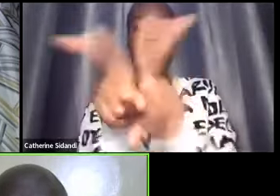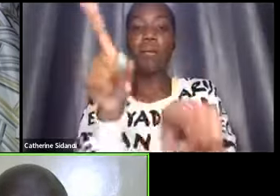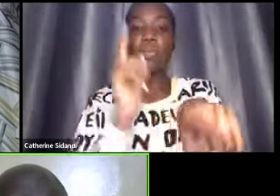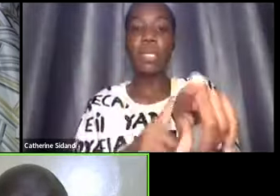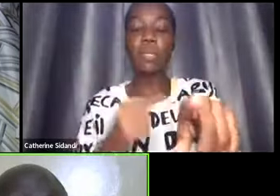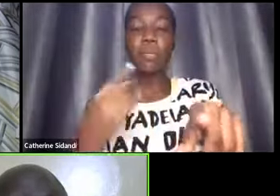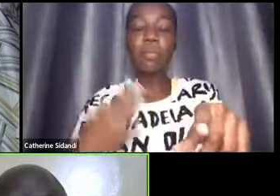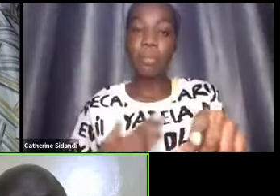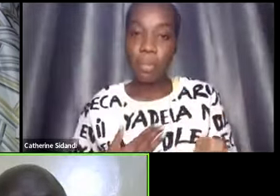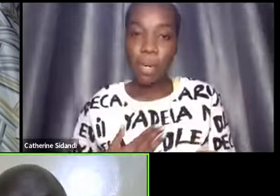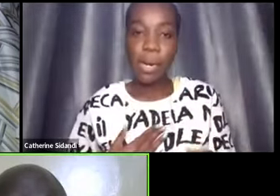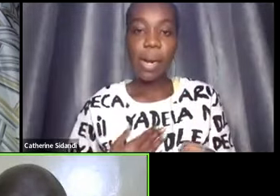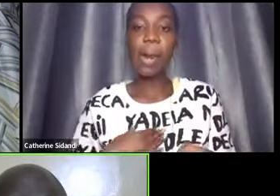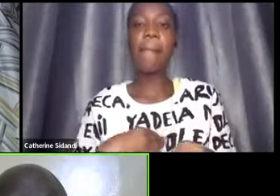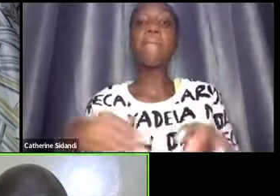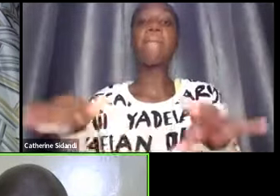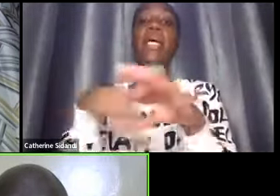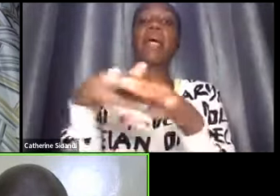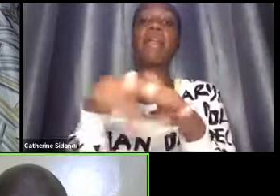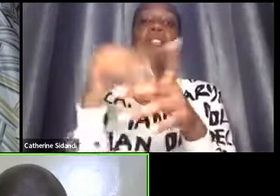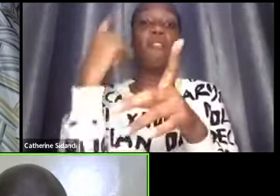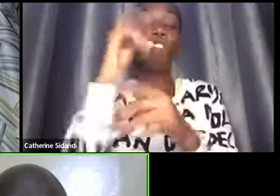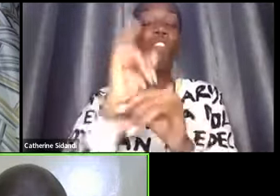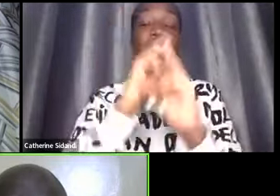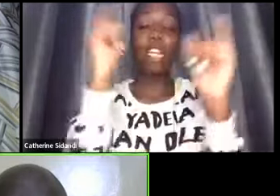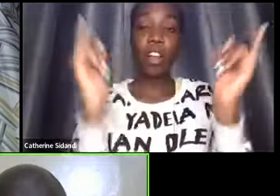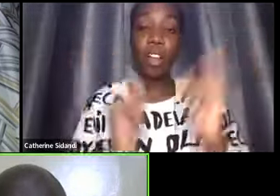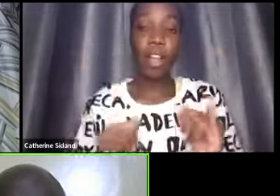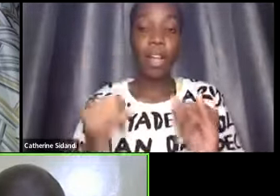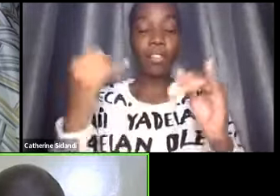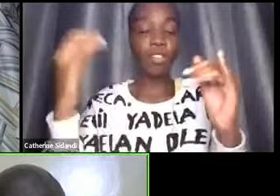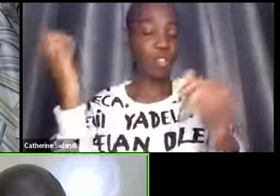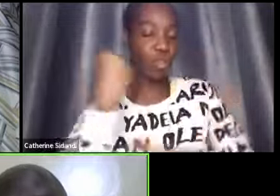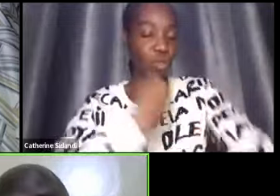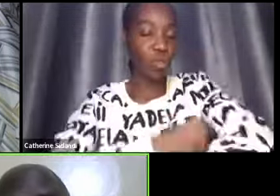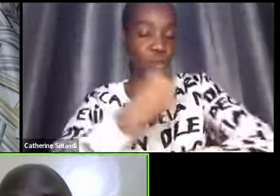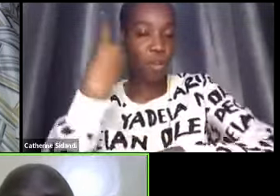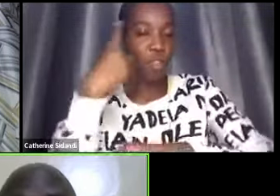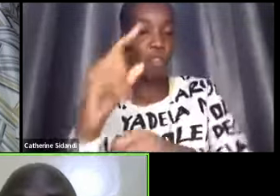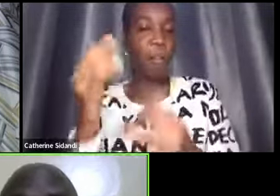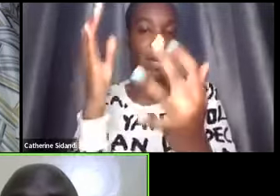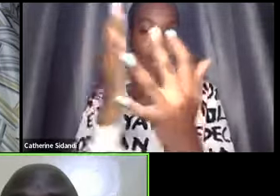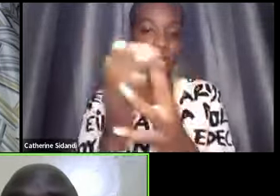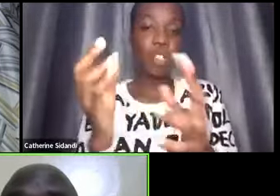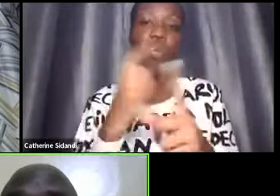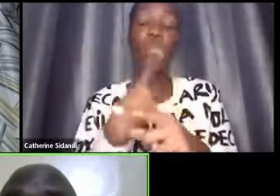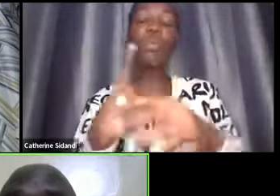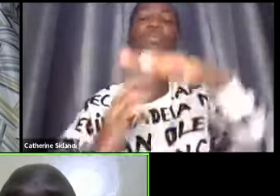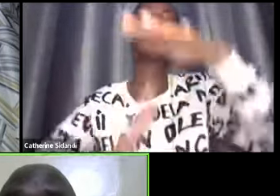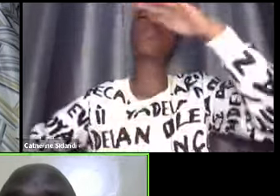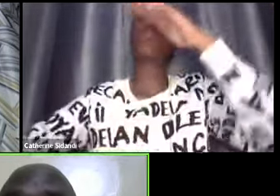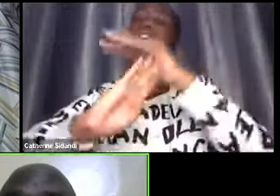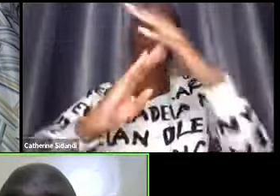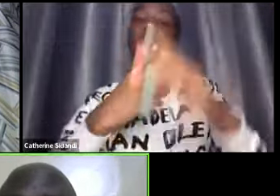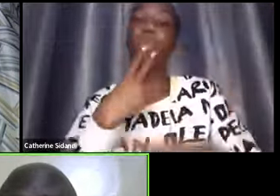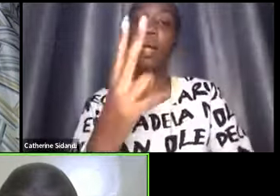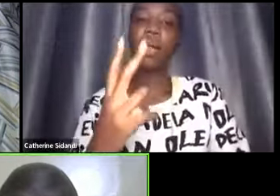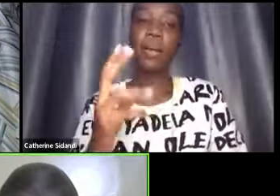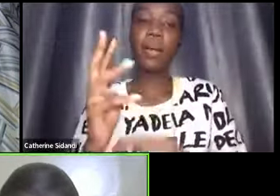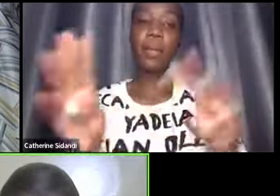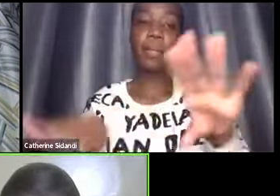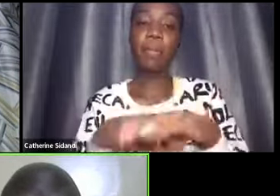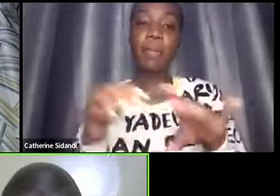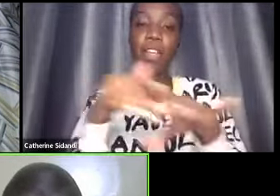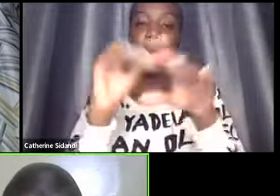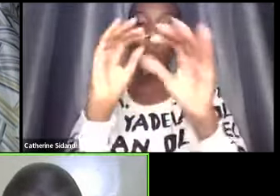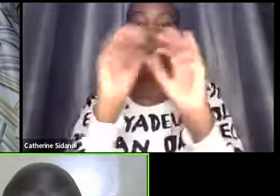distinguished fellow of the International Academy of Mediators, which is based in the top 200 mediators in the world. I'm also